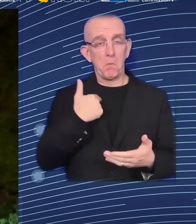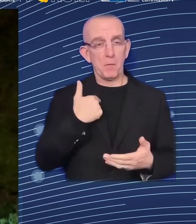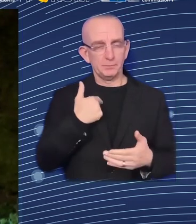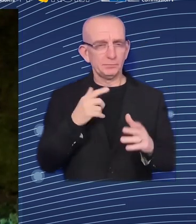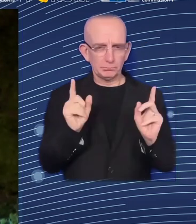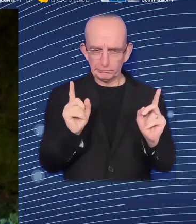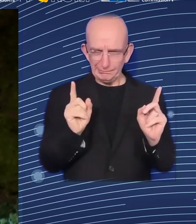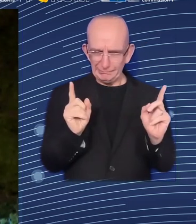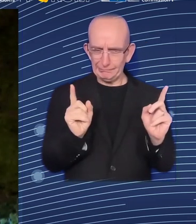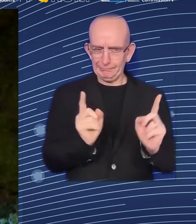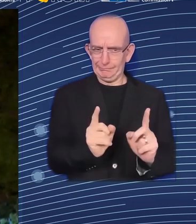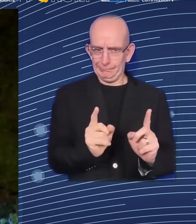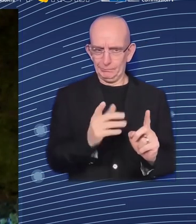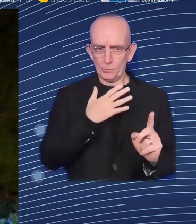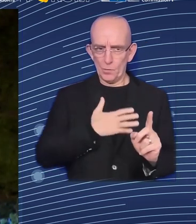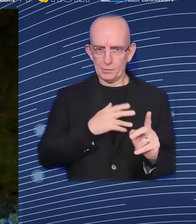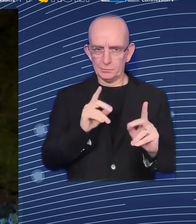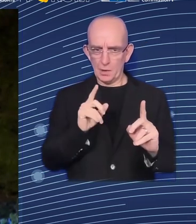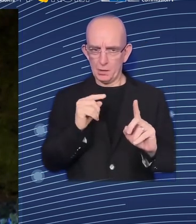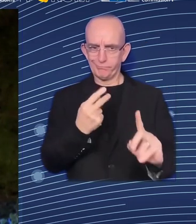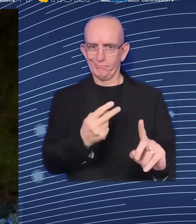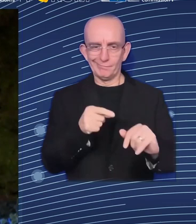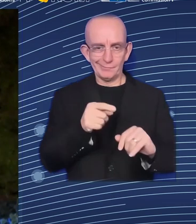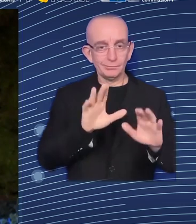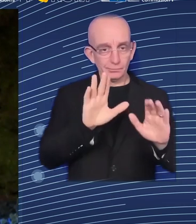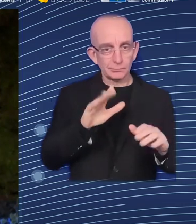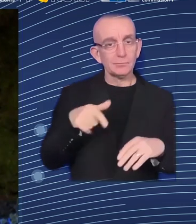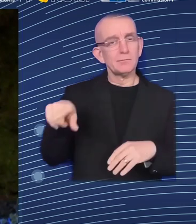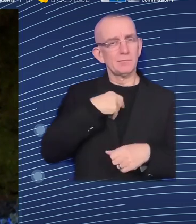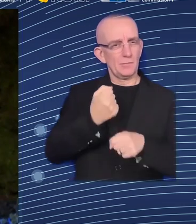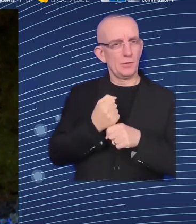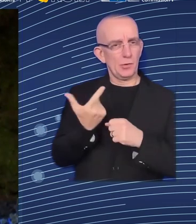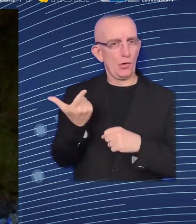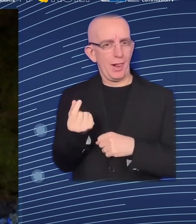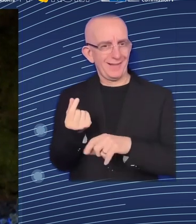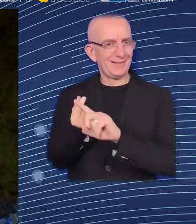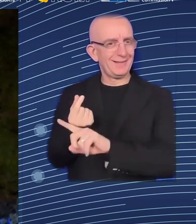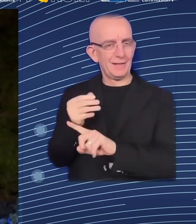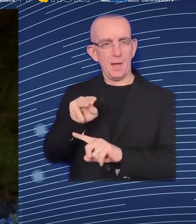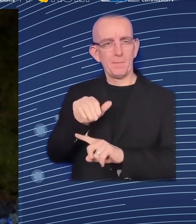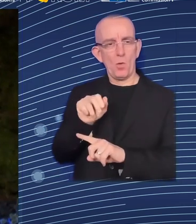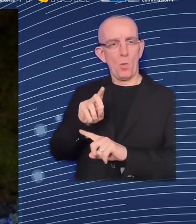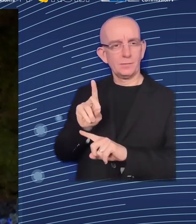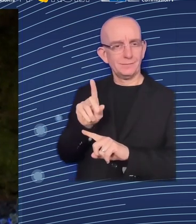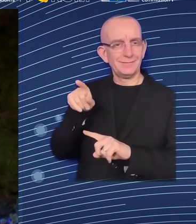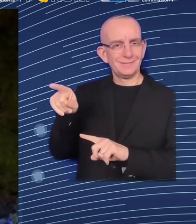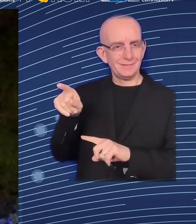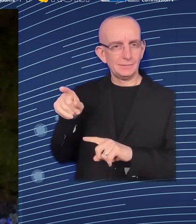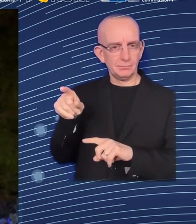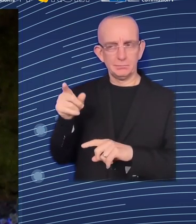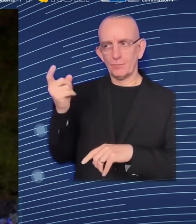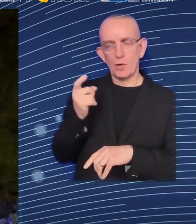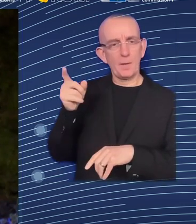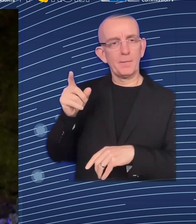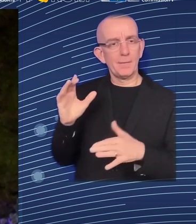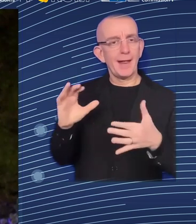in companies. We have a question in the working conditions survey. It was not included in 21. It will be back in 2024 in the